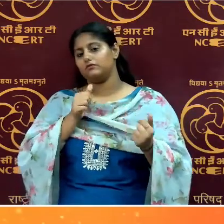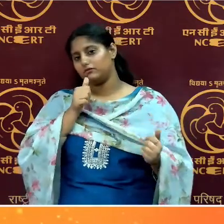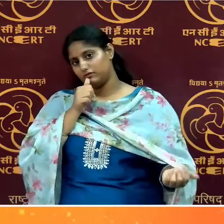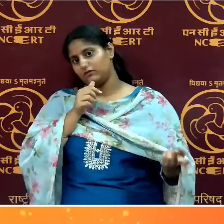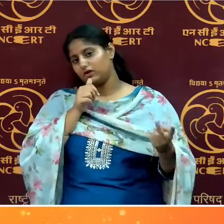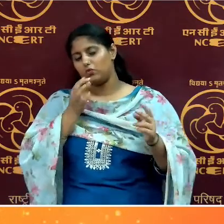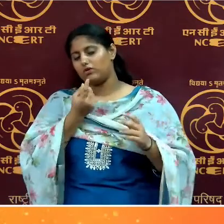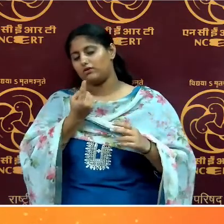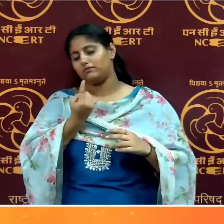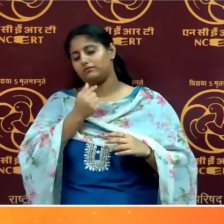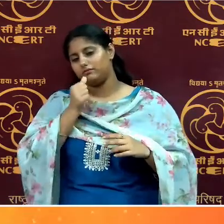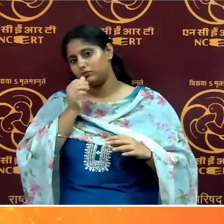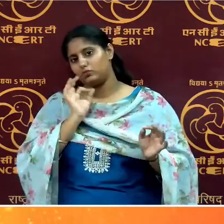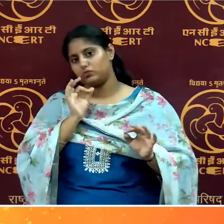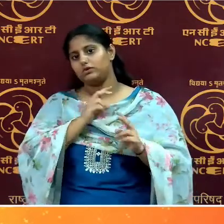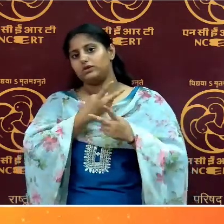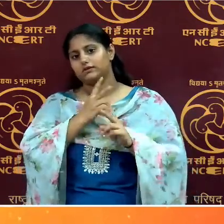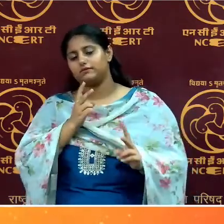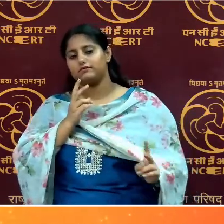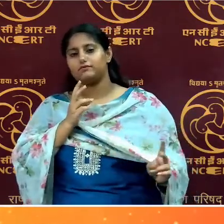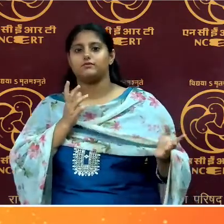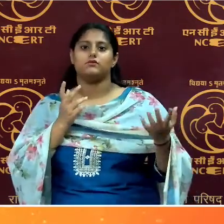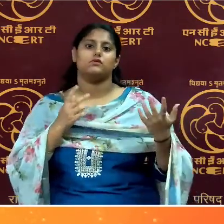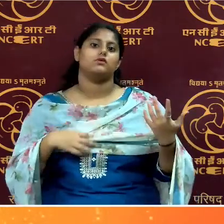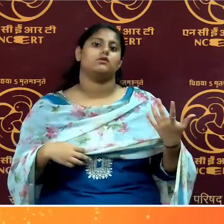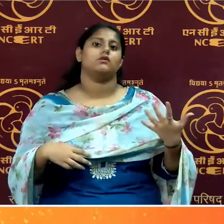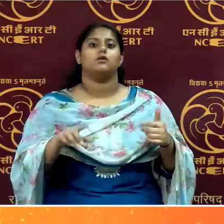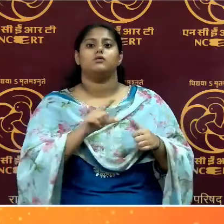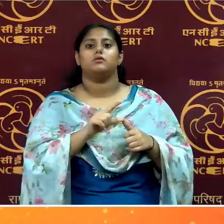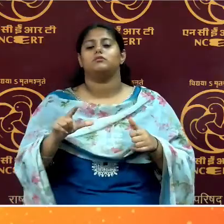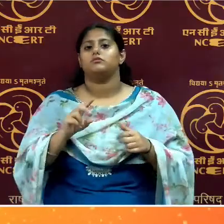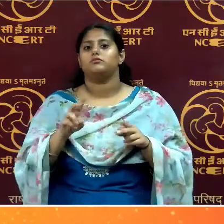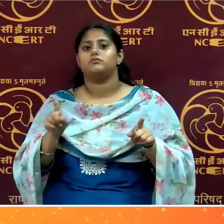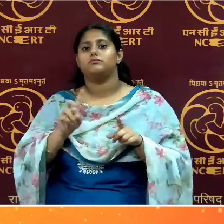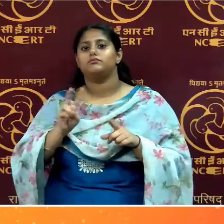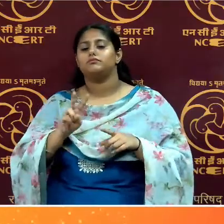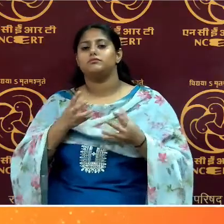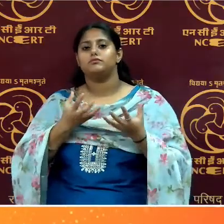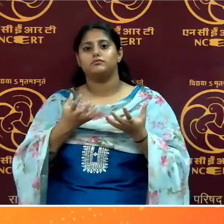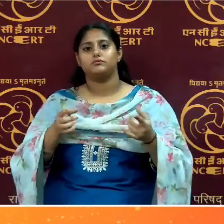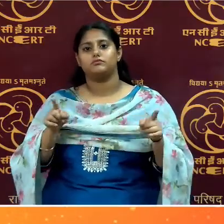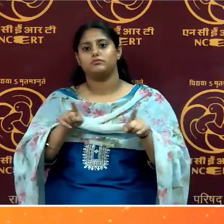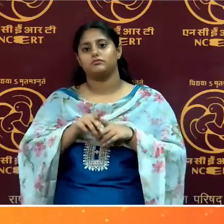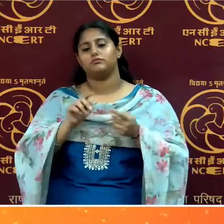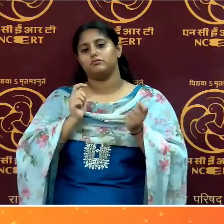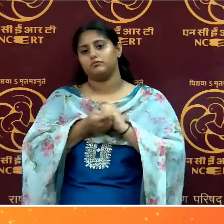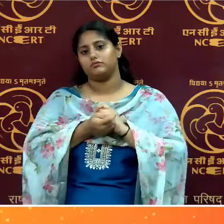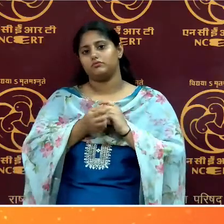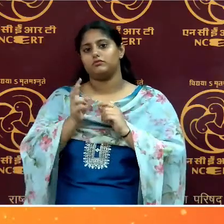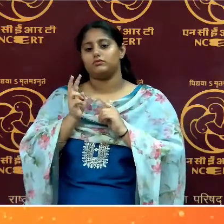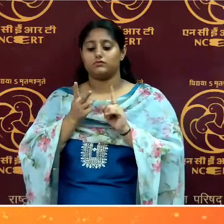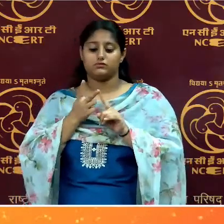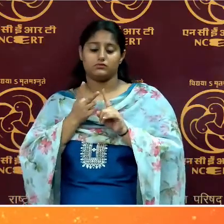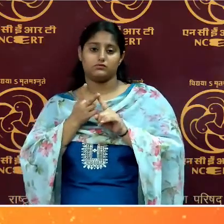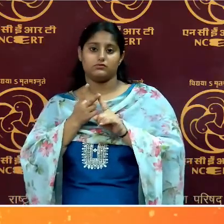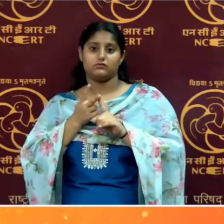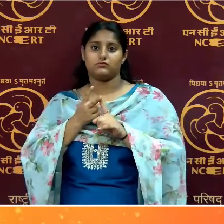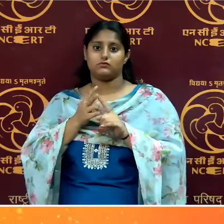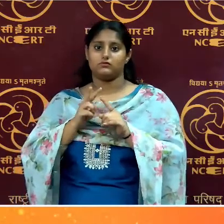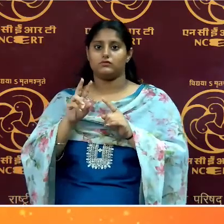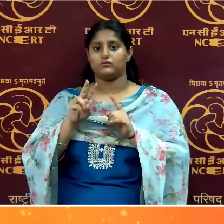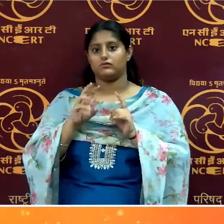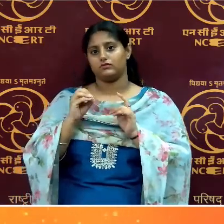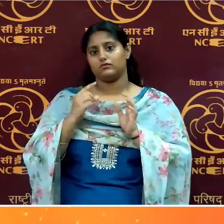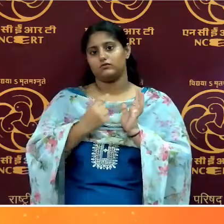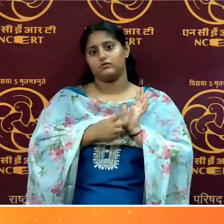so how these both the objects are behaving, that will change. Sure. Yes. And second is the volume